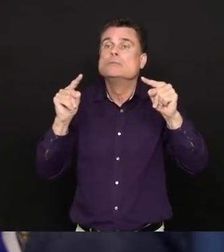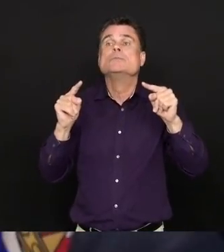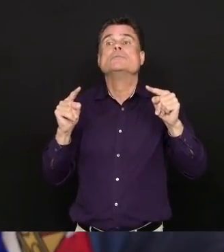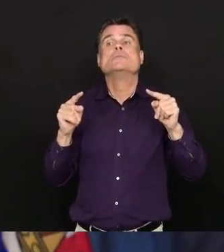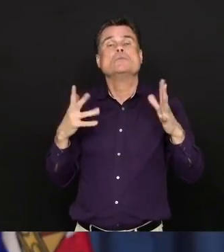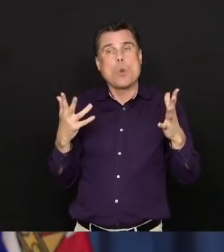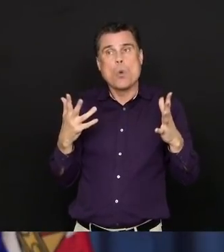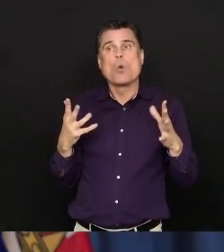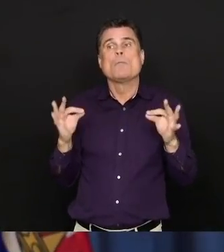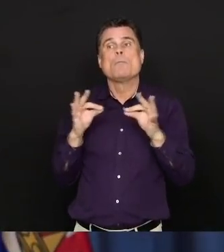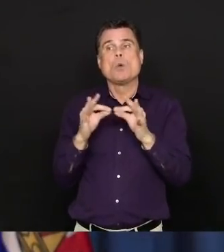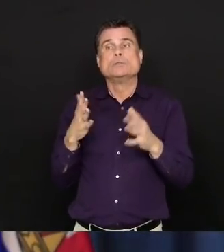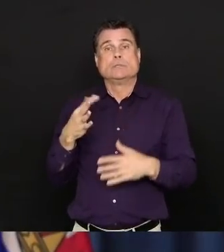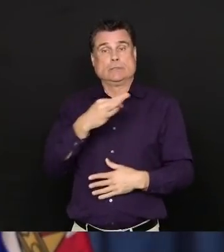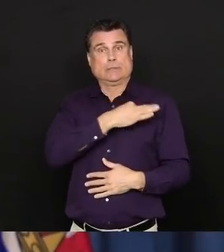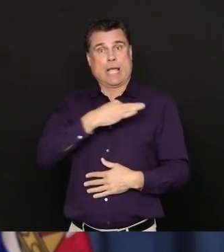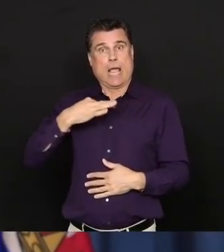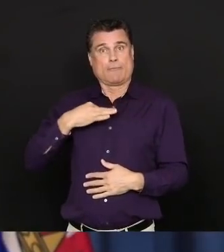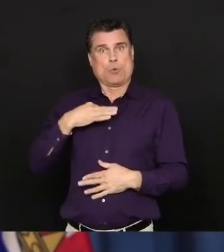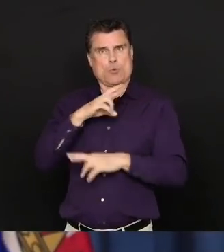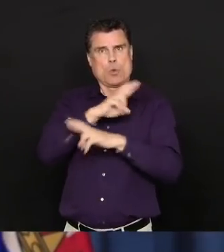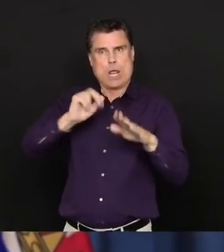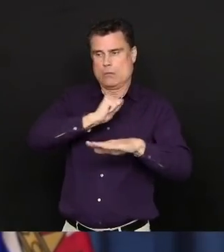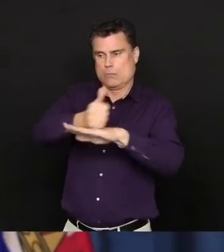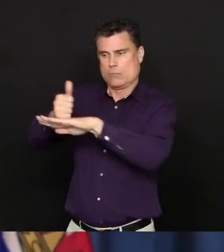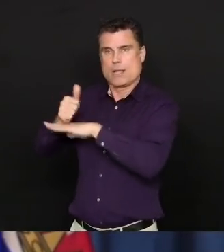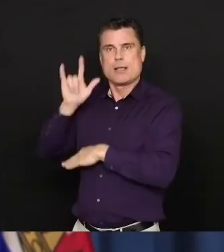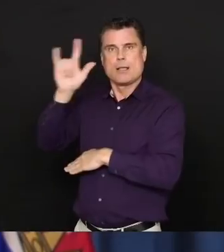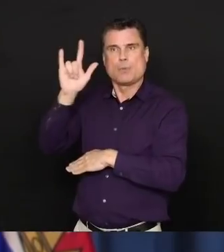Next question comes from Imad Agahi, CTV.